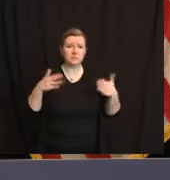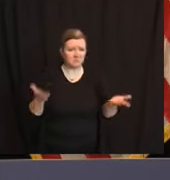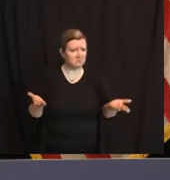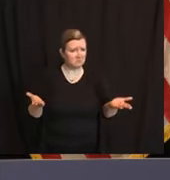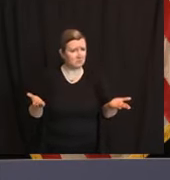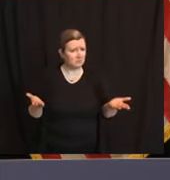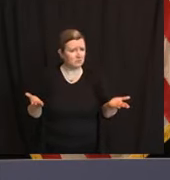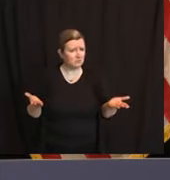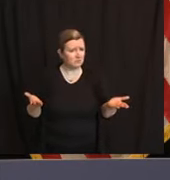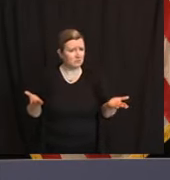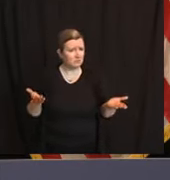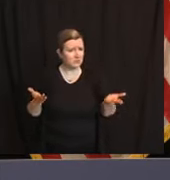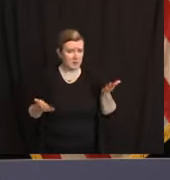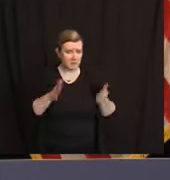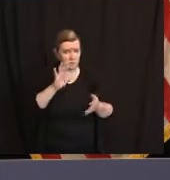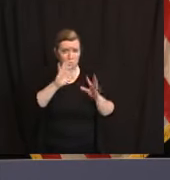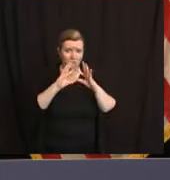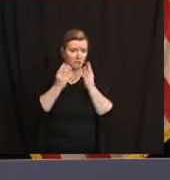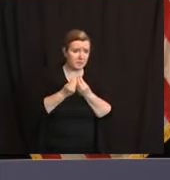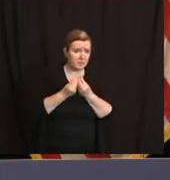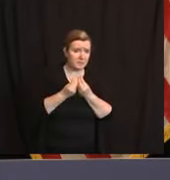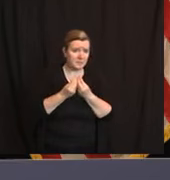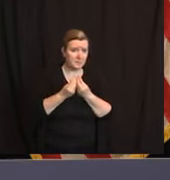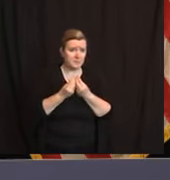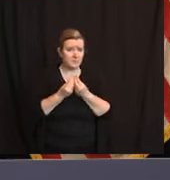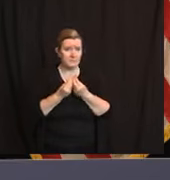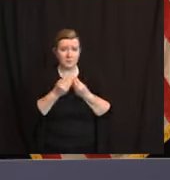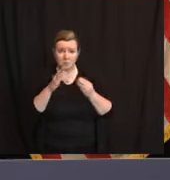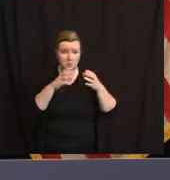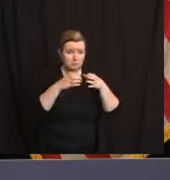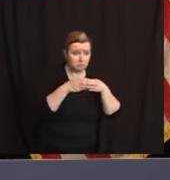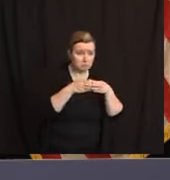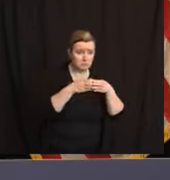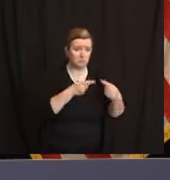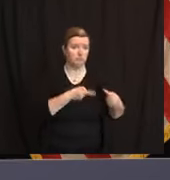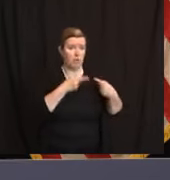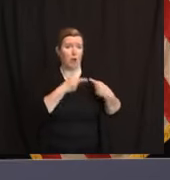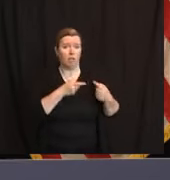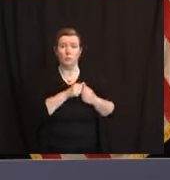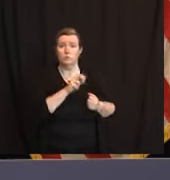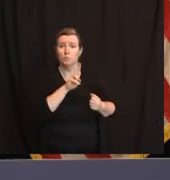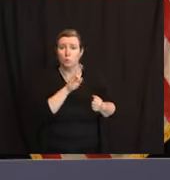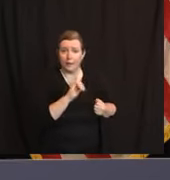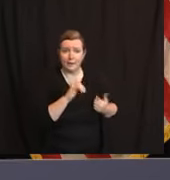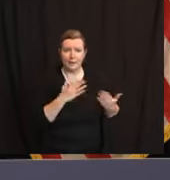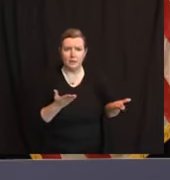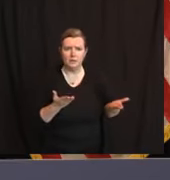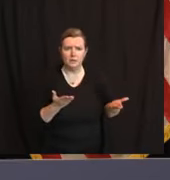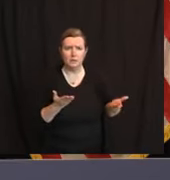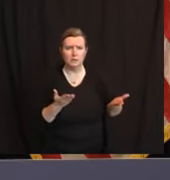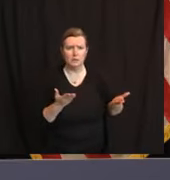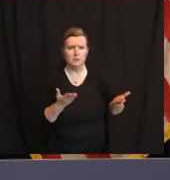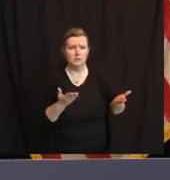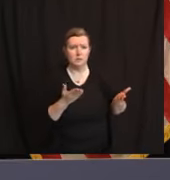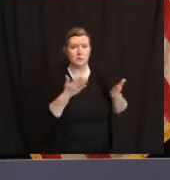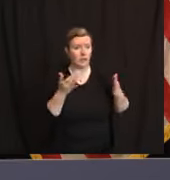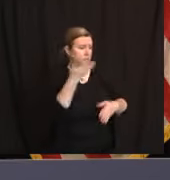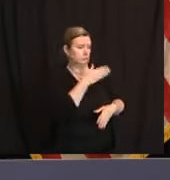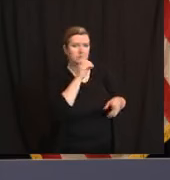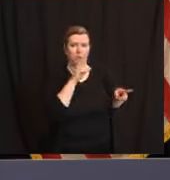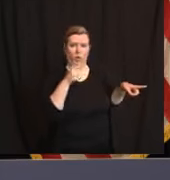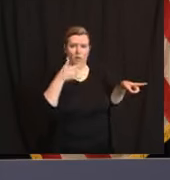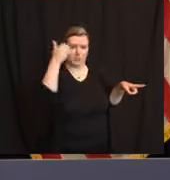your family or friends, struggling with the system as so many others are? And then for your Commissioner, I'd like to talk about the